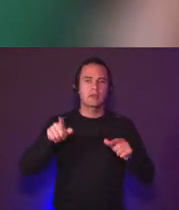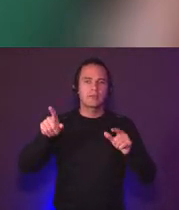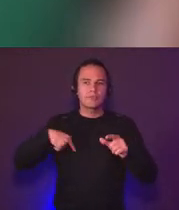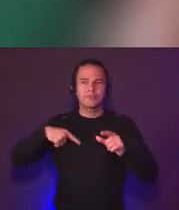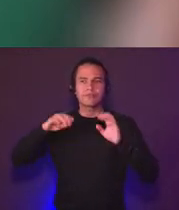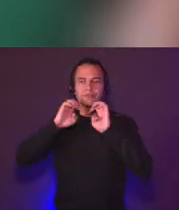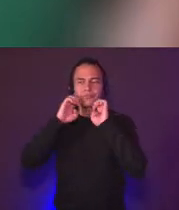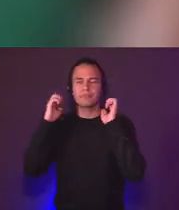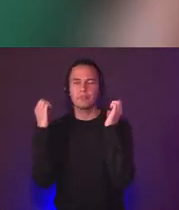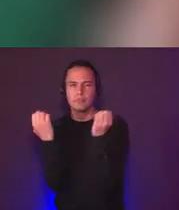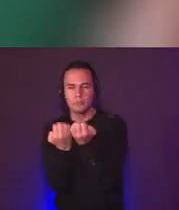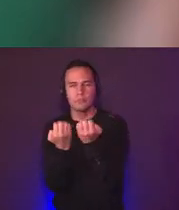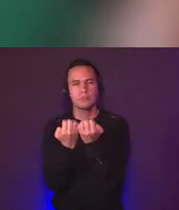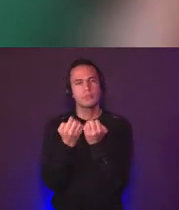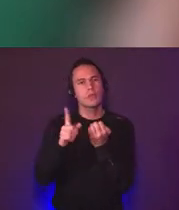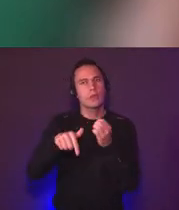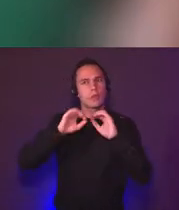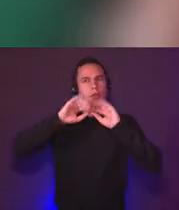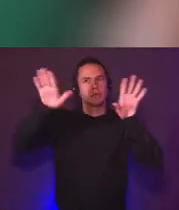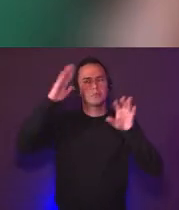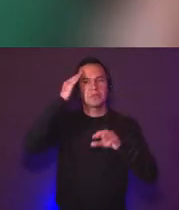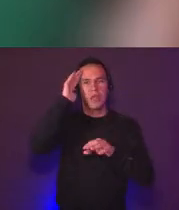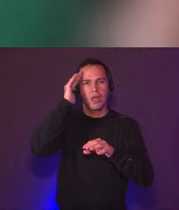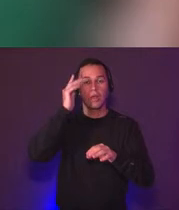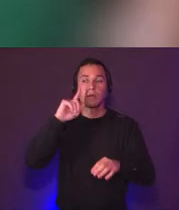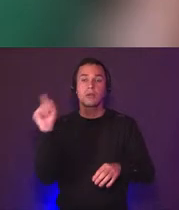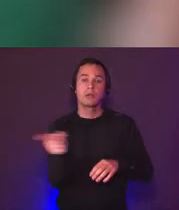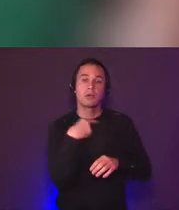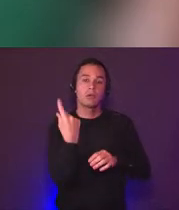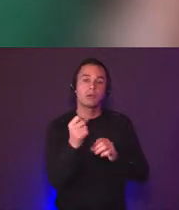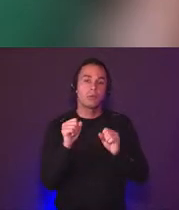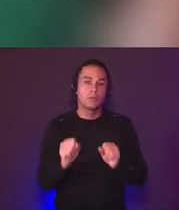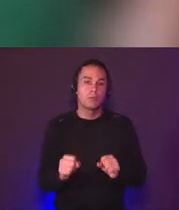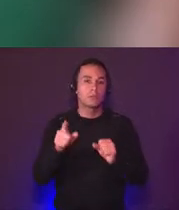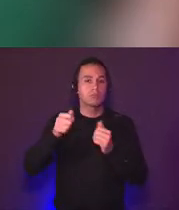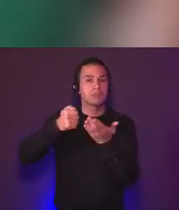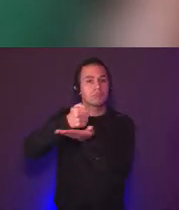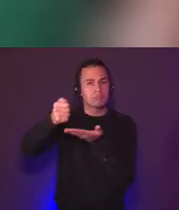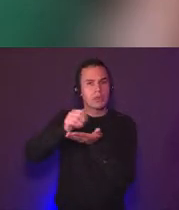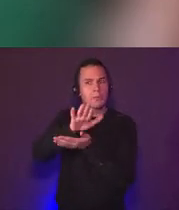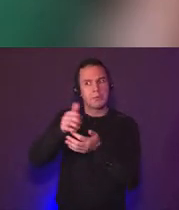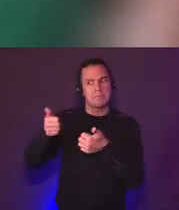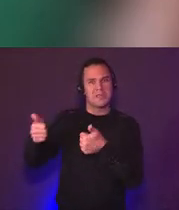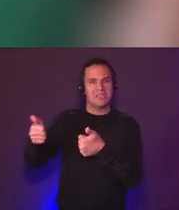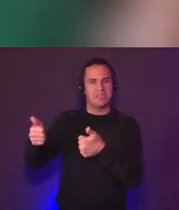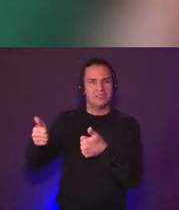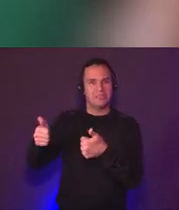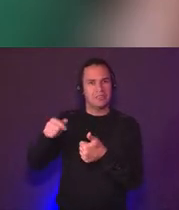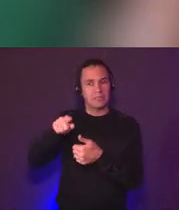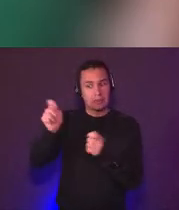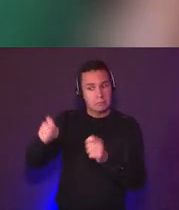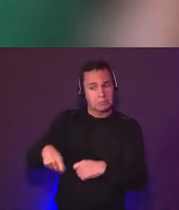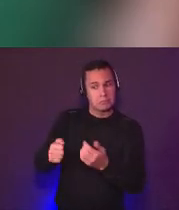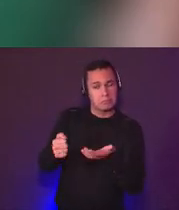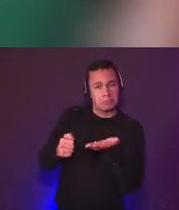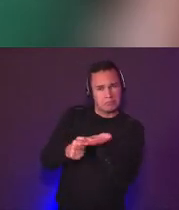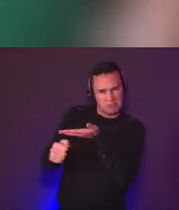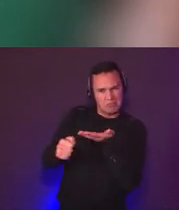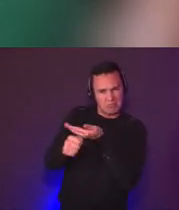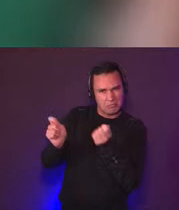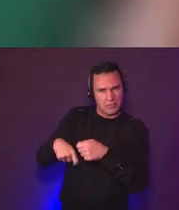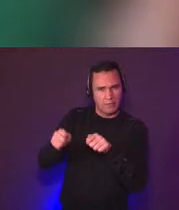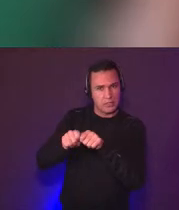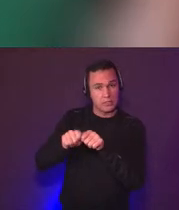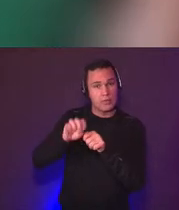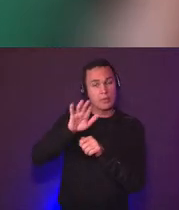clear to me that we could do the basics really well, maybe some of the advanced stuff, but we needed